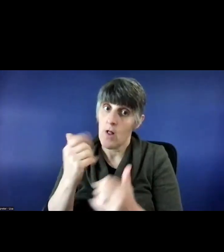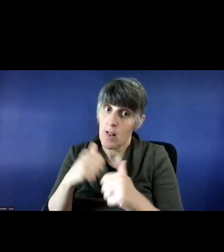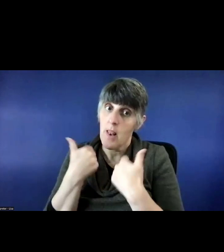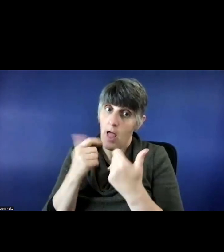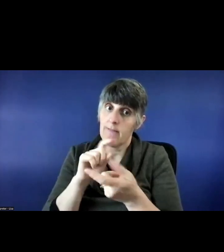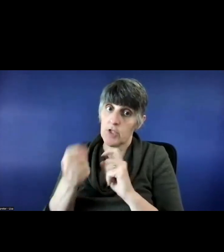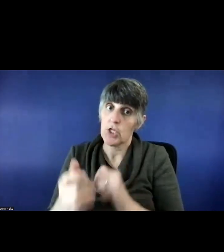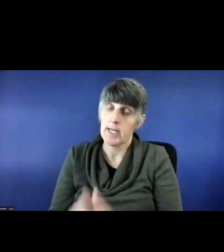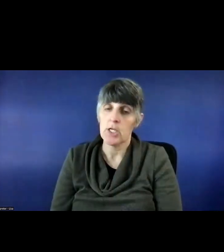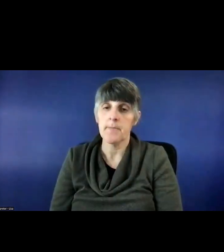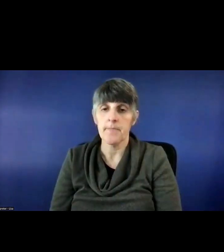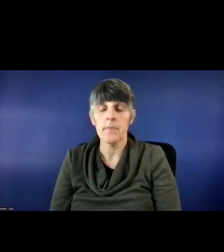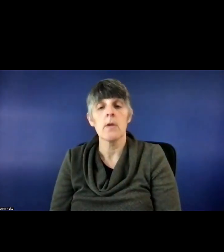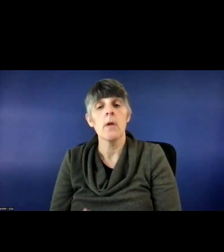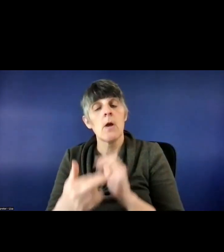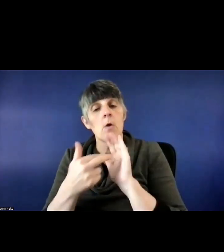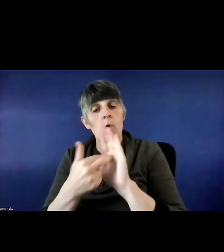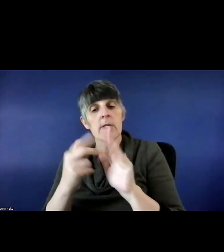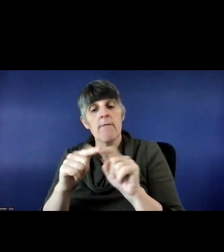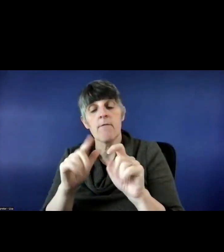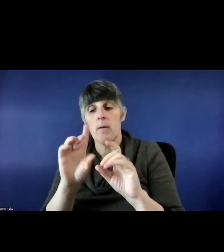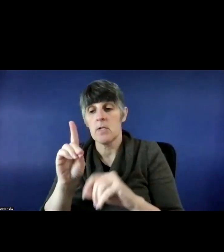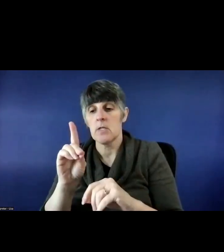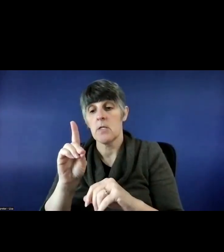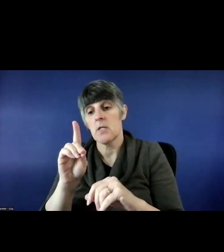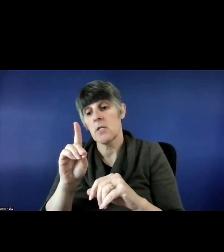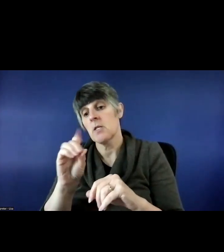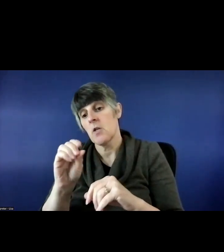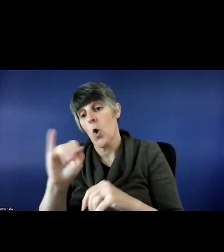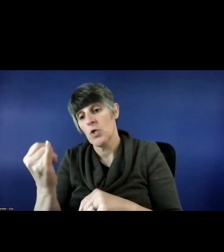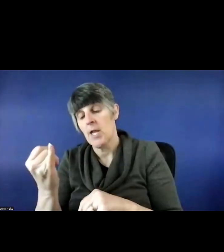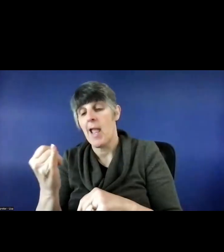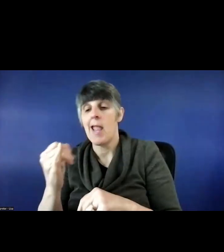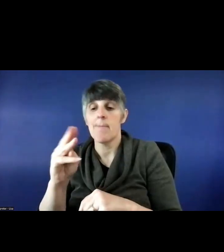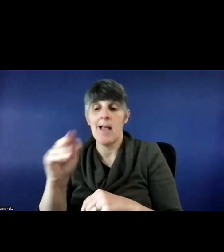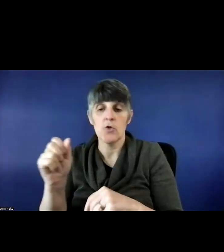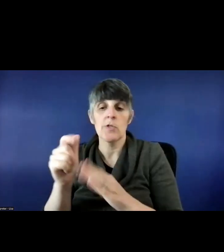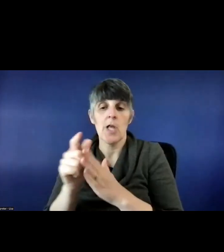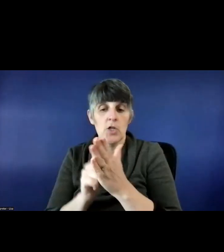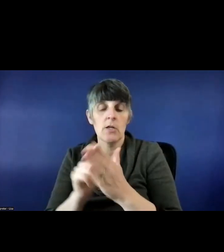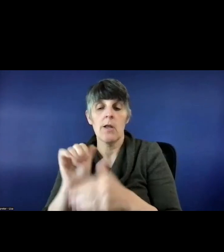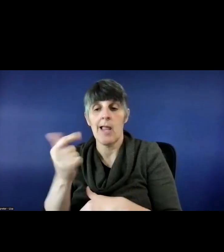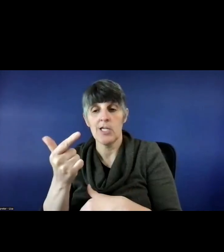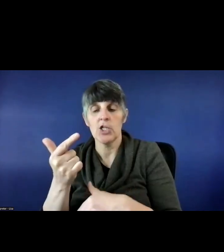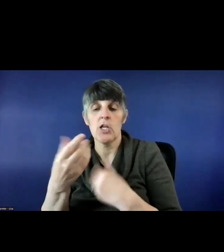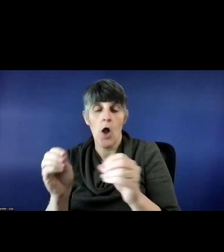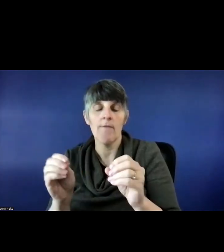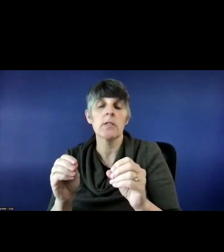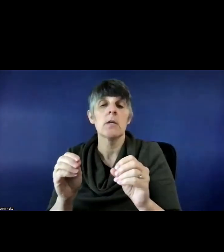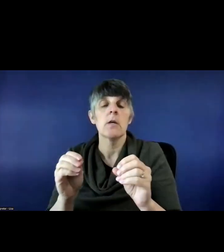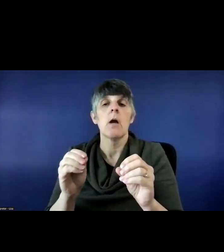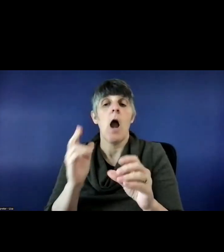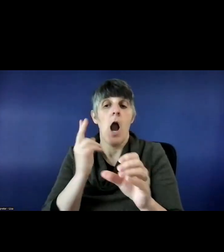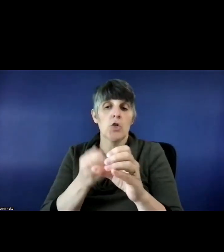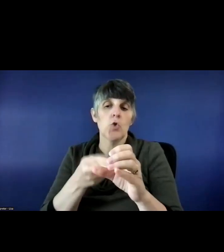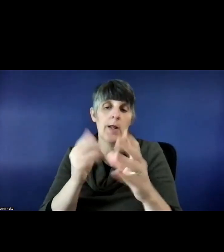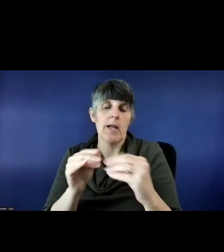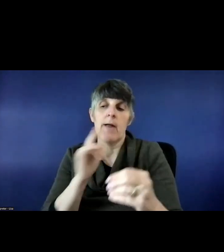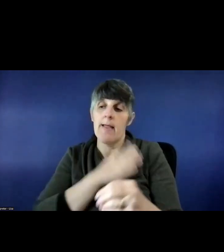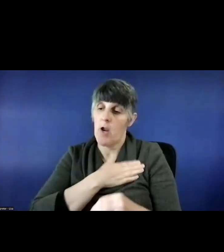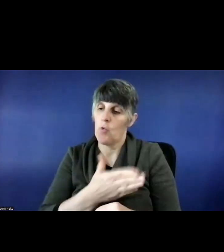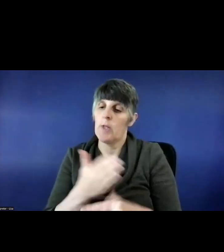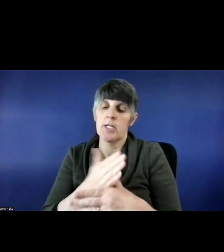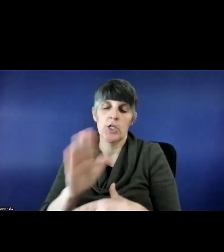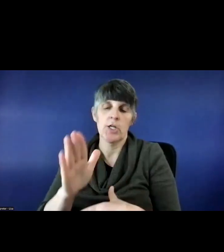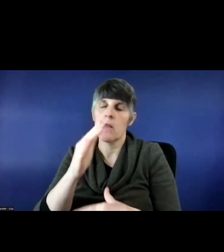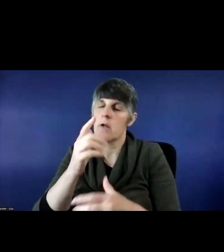life-changing. Representatives from the Department of Justice and the Massachusetts Attorney General's office are joining this conference, and they are willing to share their